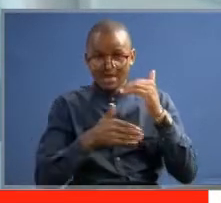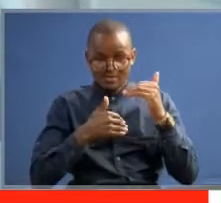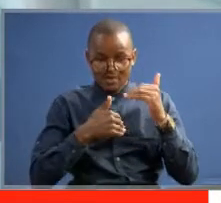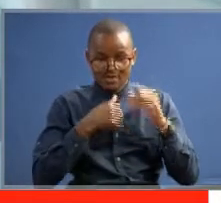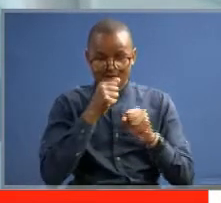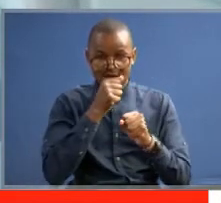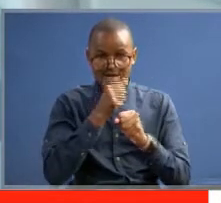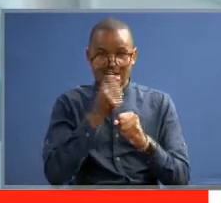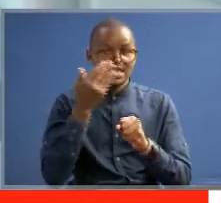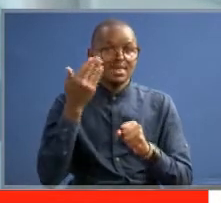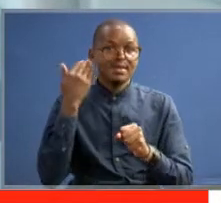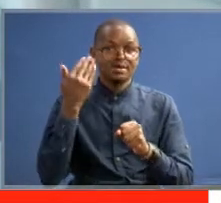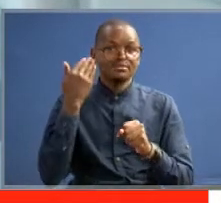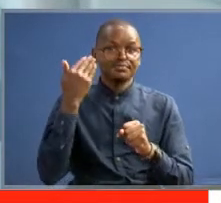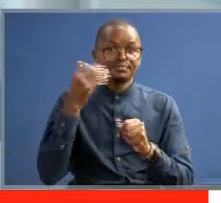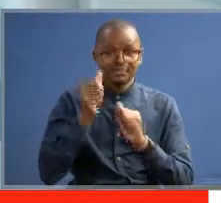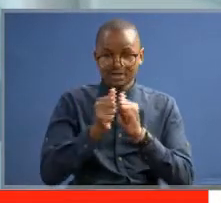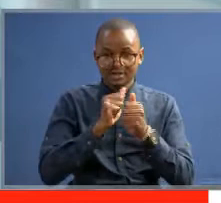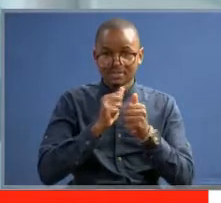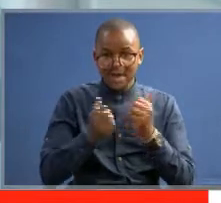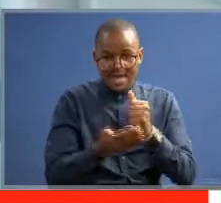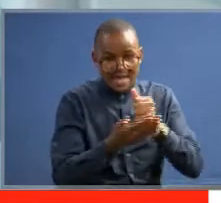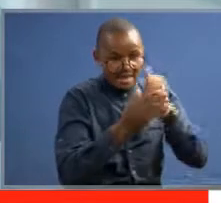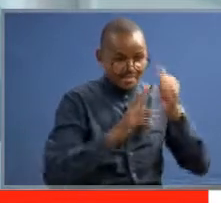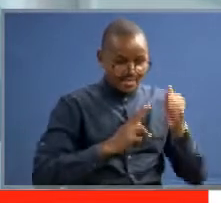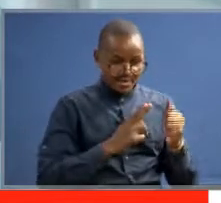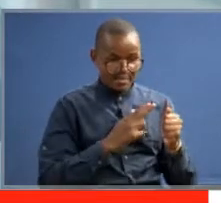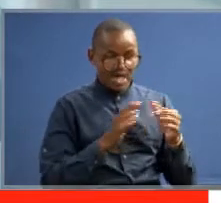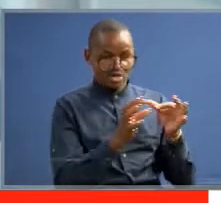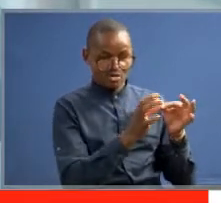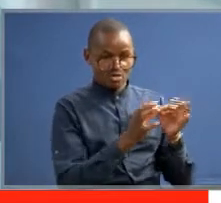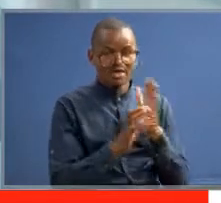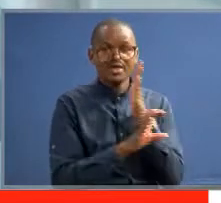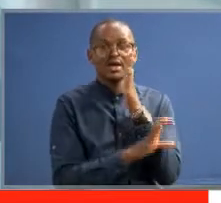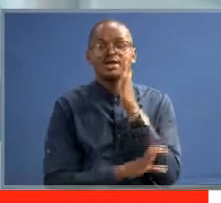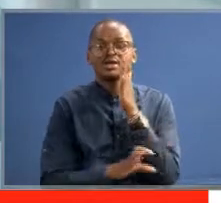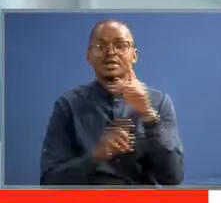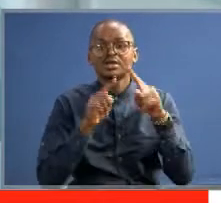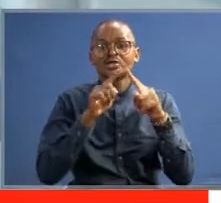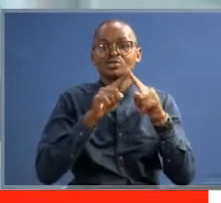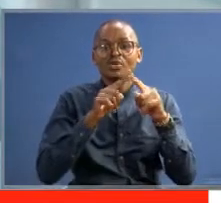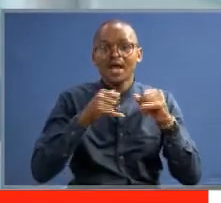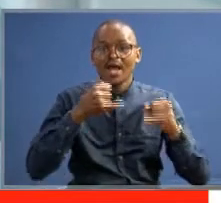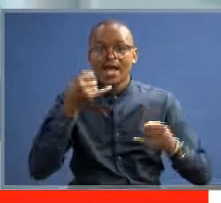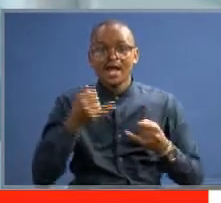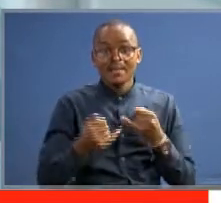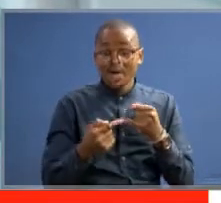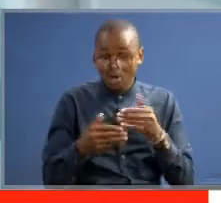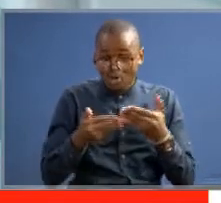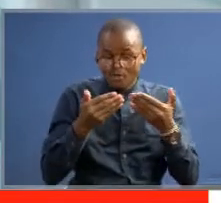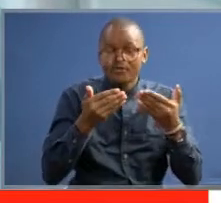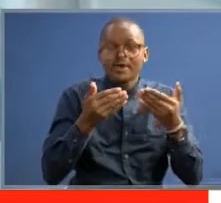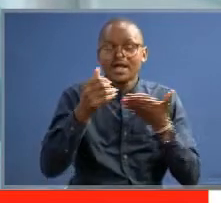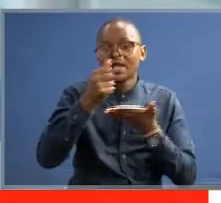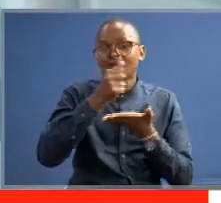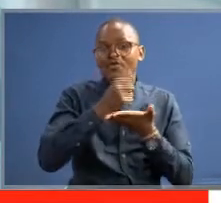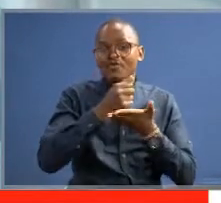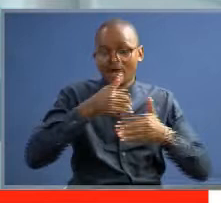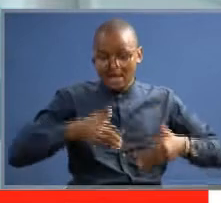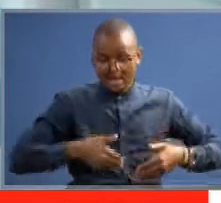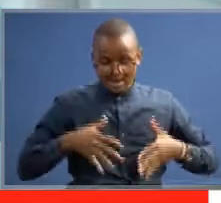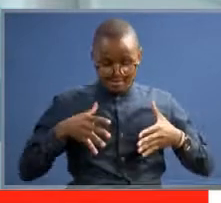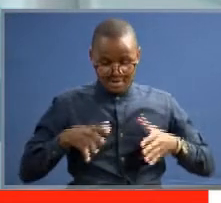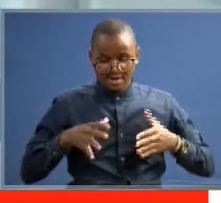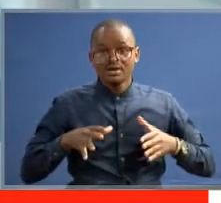done in the past. Sports help us to unite the country, to entertain, to provide employment for our young